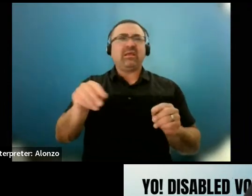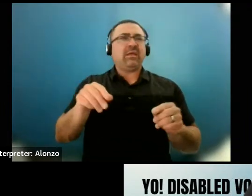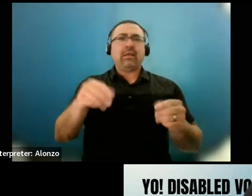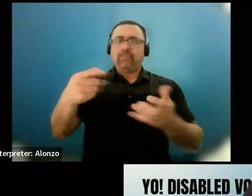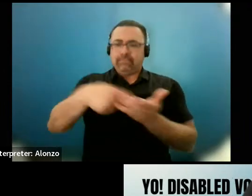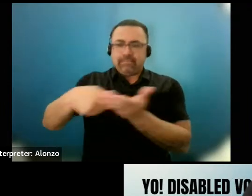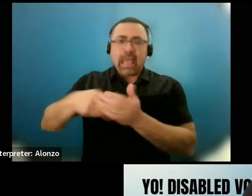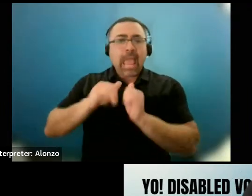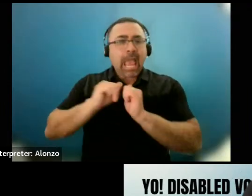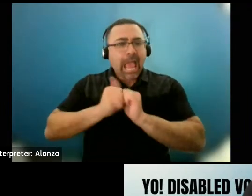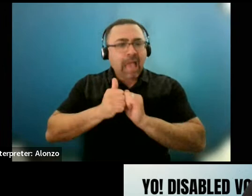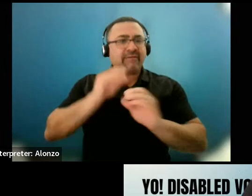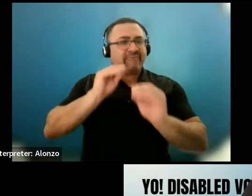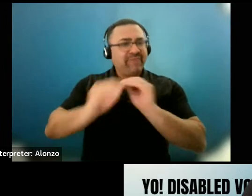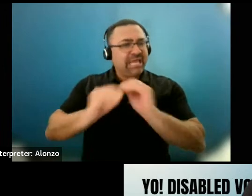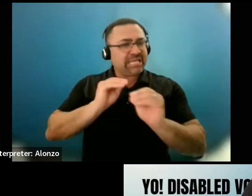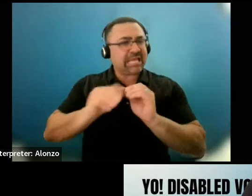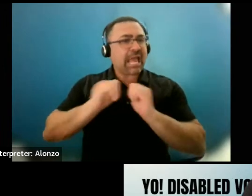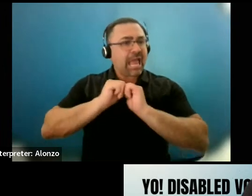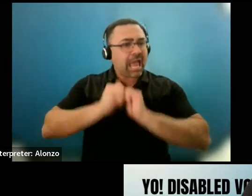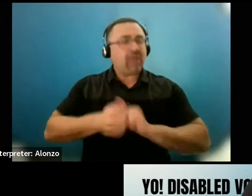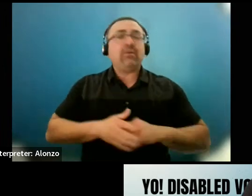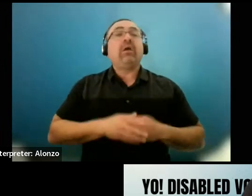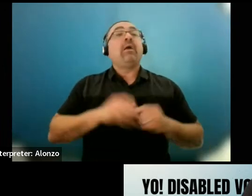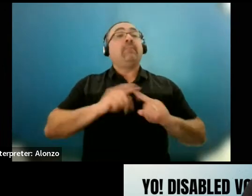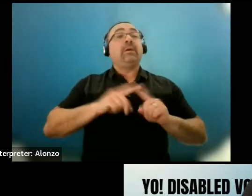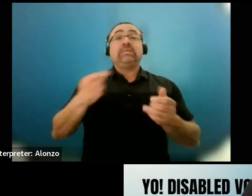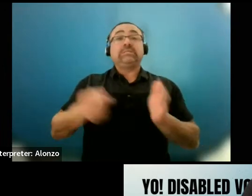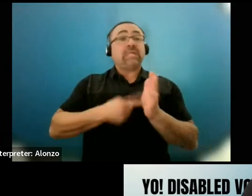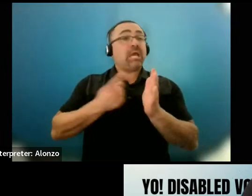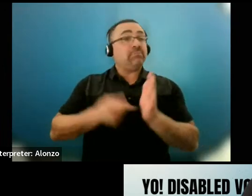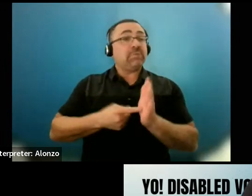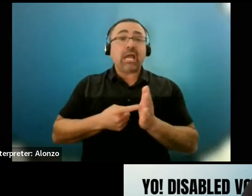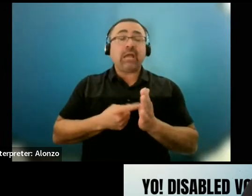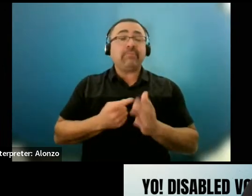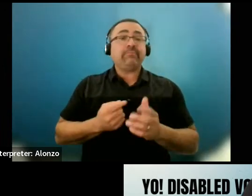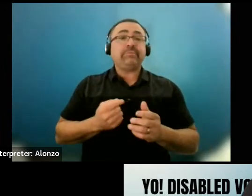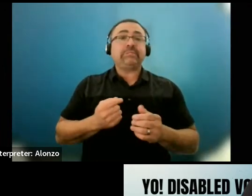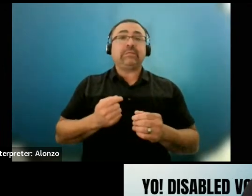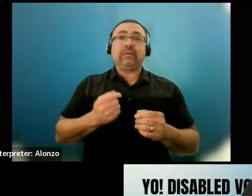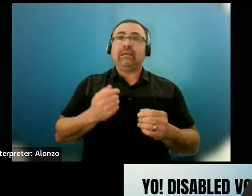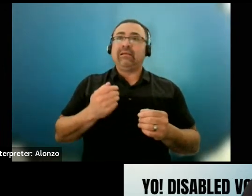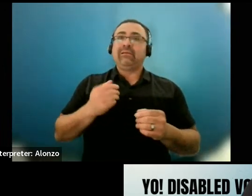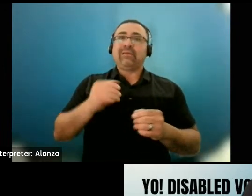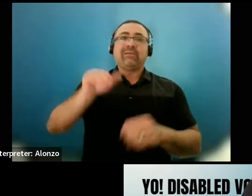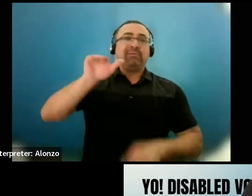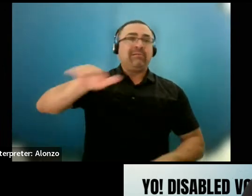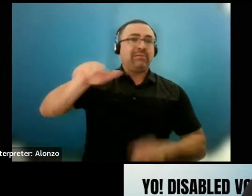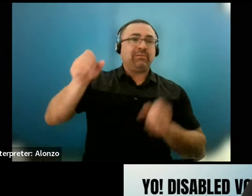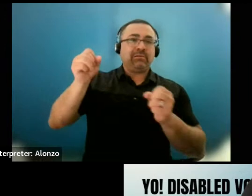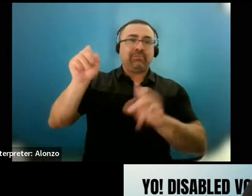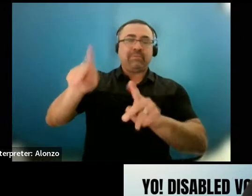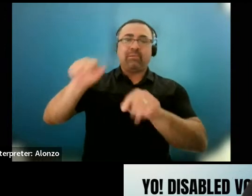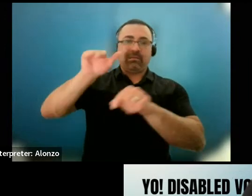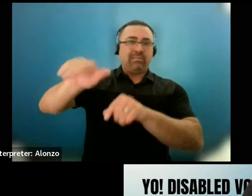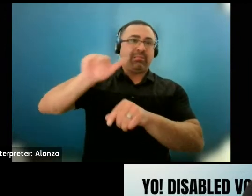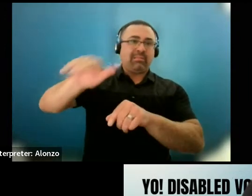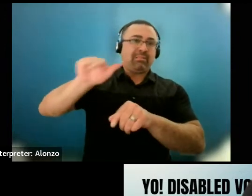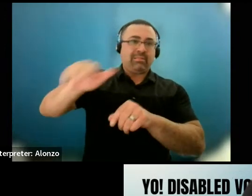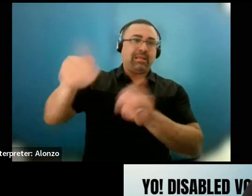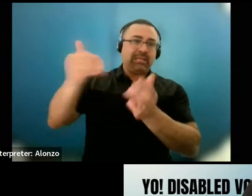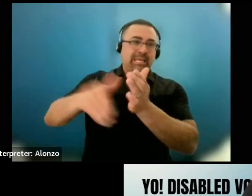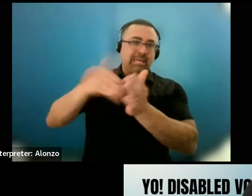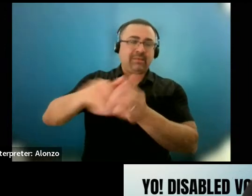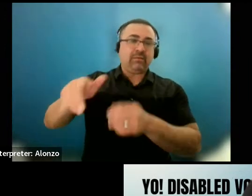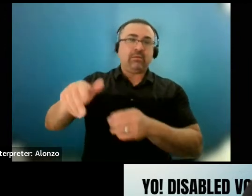this? The other thing is sometimes it takes going after folks multiple times. If you have a disability group and